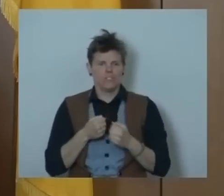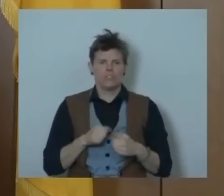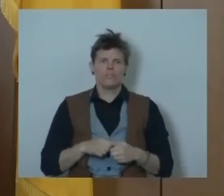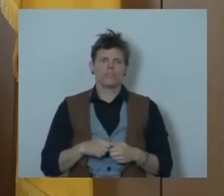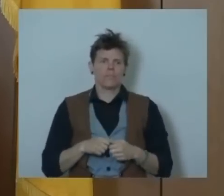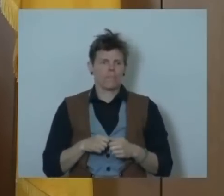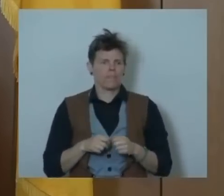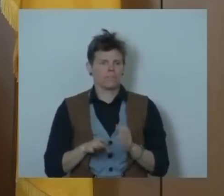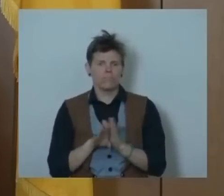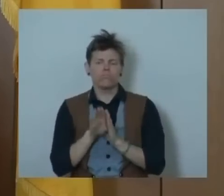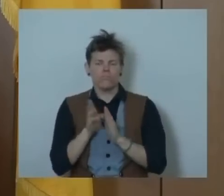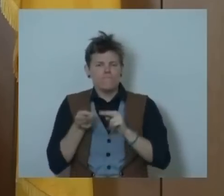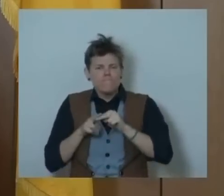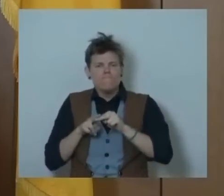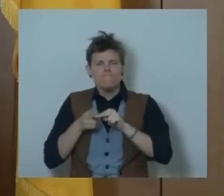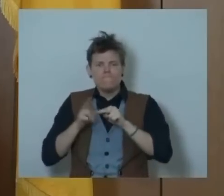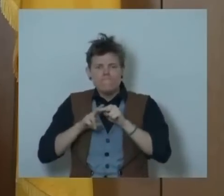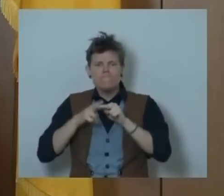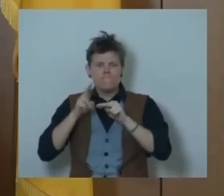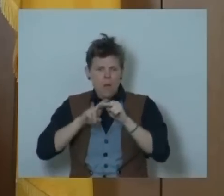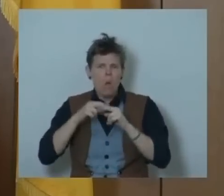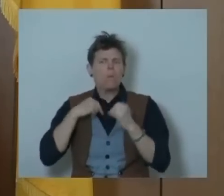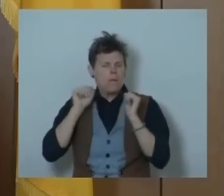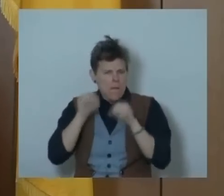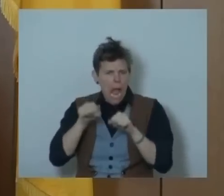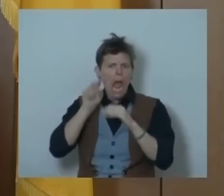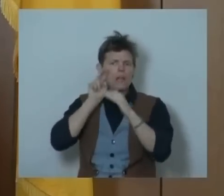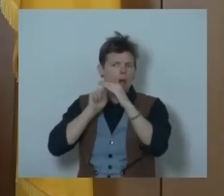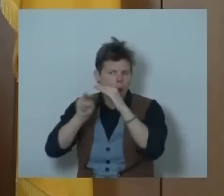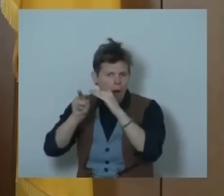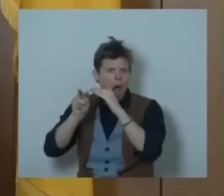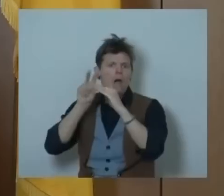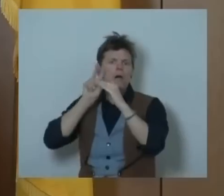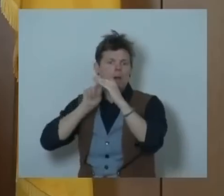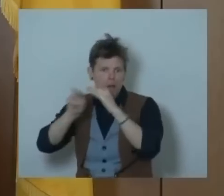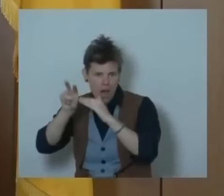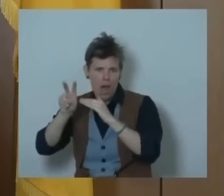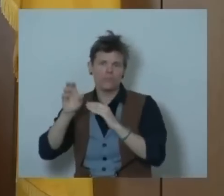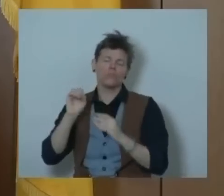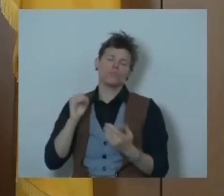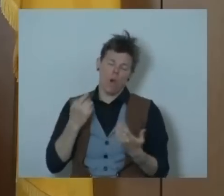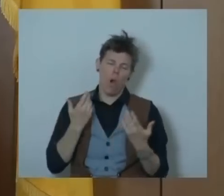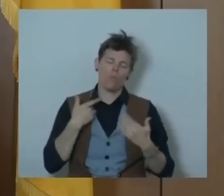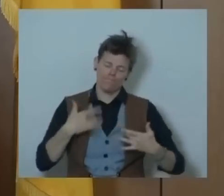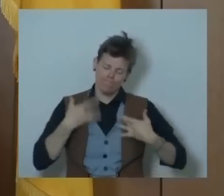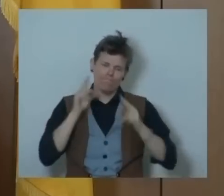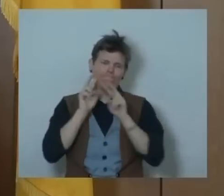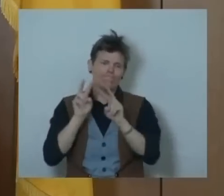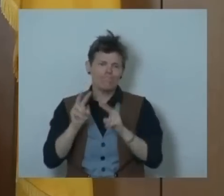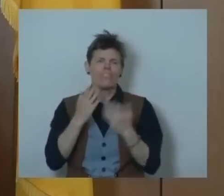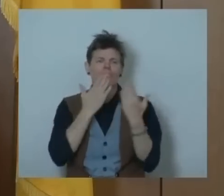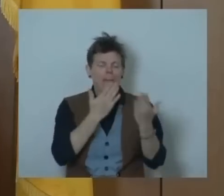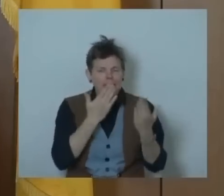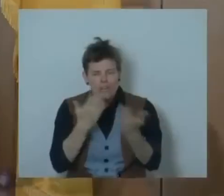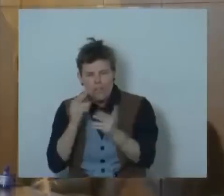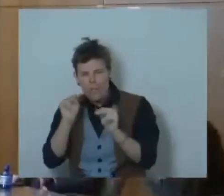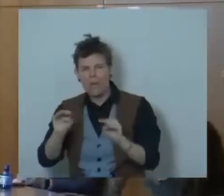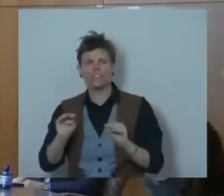and that has some predictability about the future. All right, thank you, New Mexico, and congratulations. All right, let's take questions,